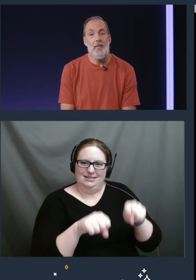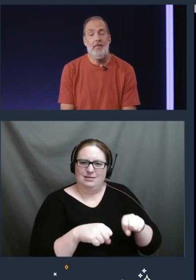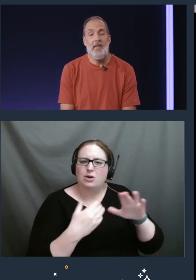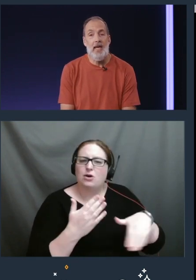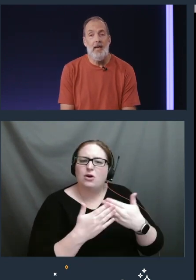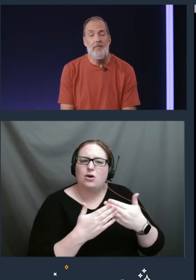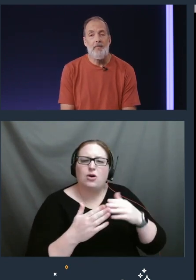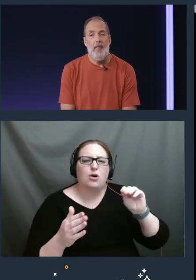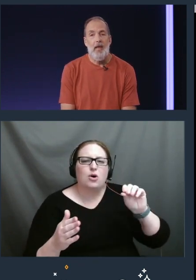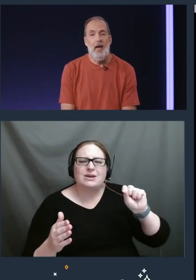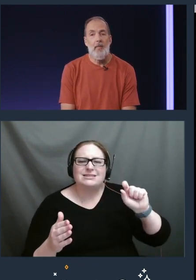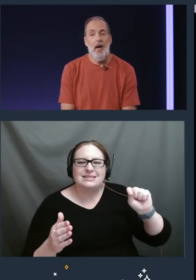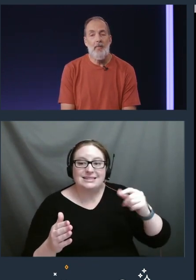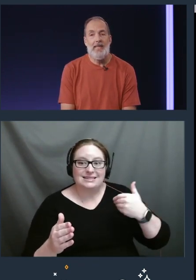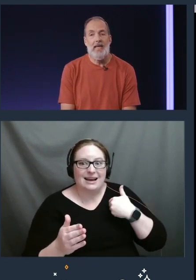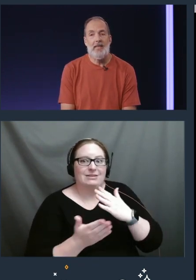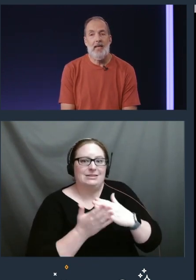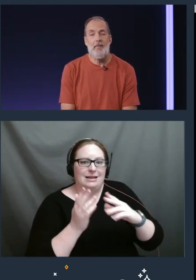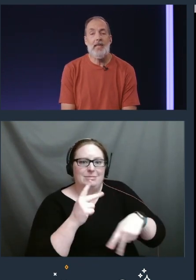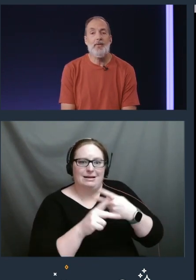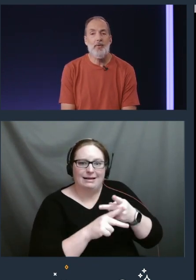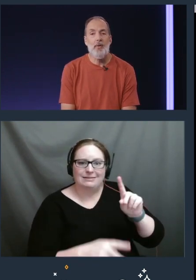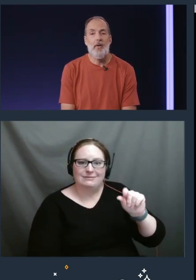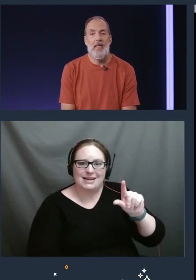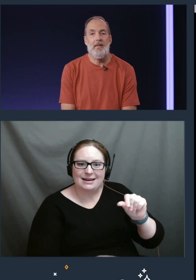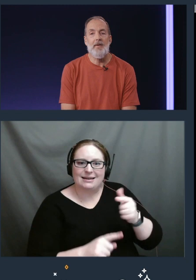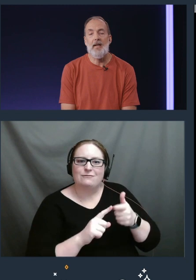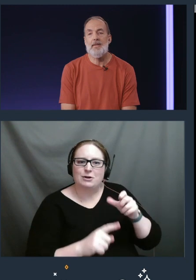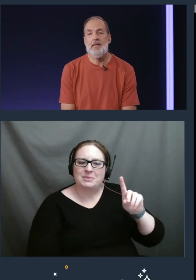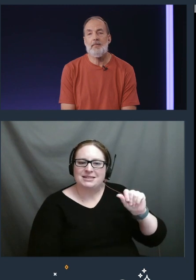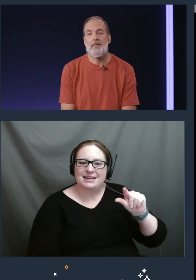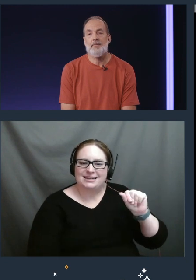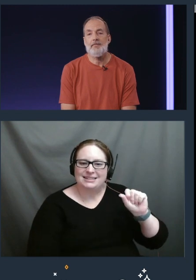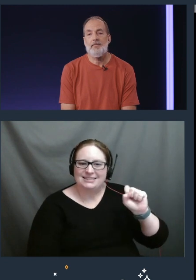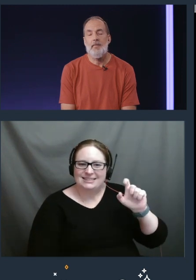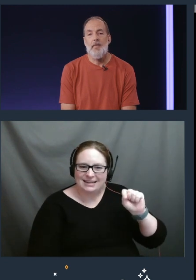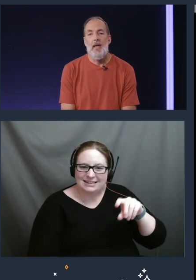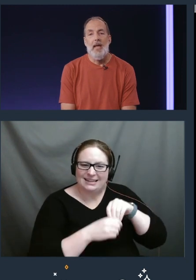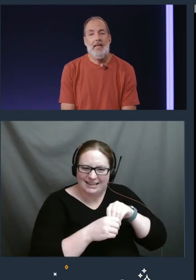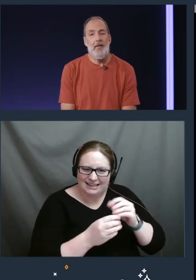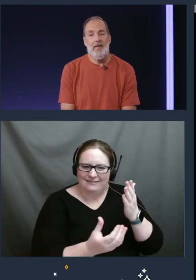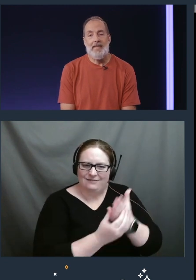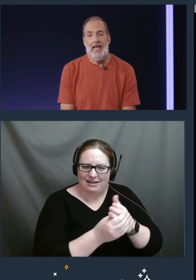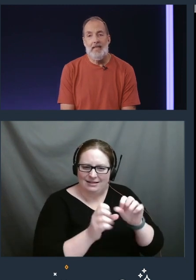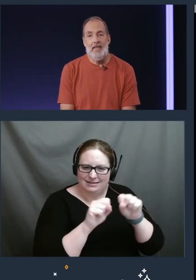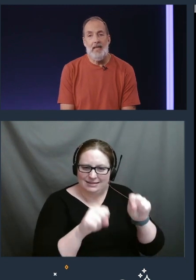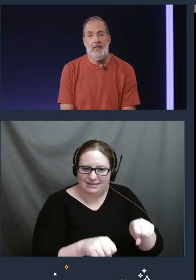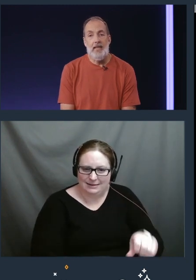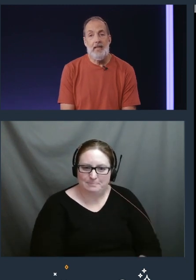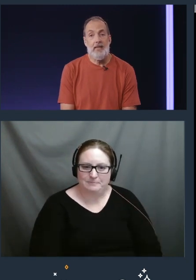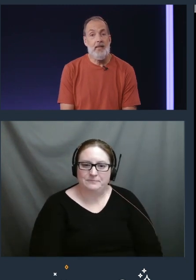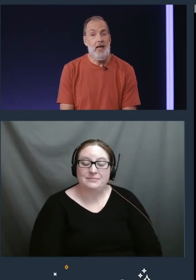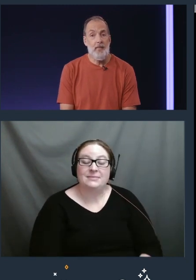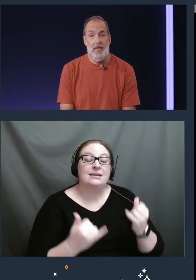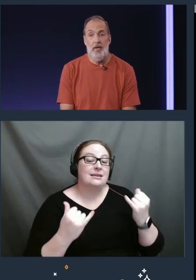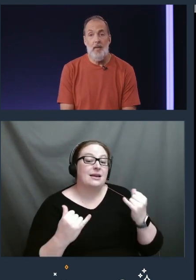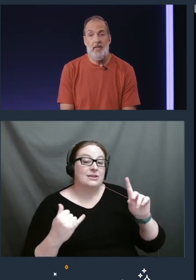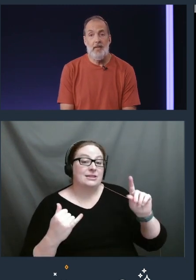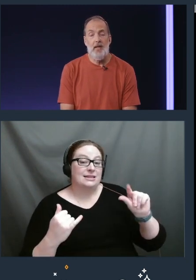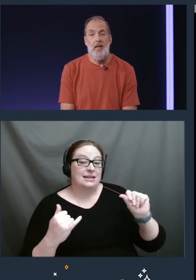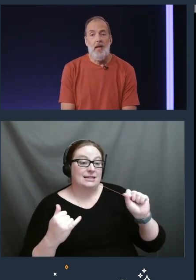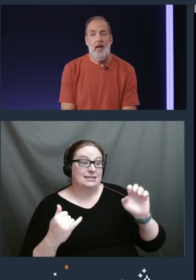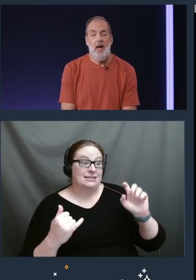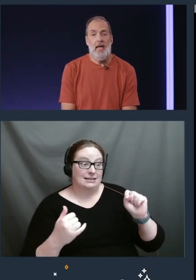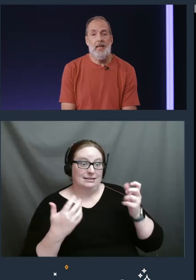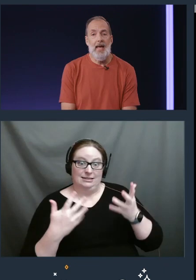some type of data of my data set being stored in the file system. Now that the data set is done and my job